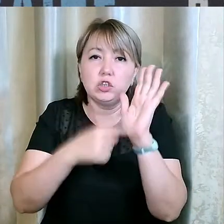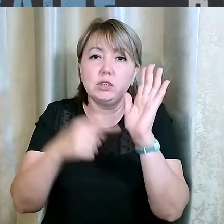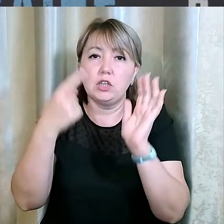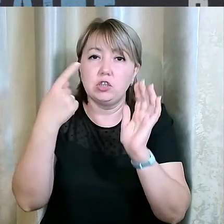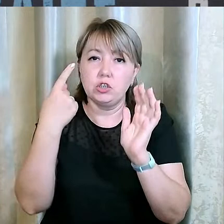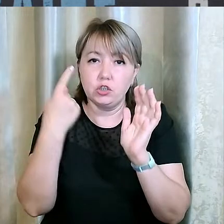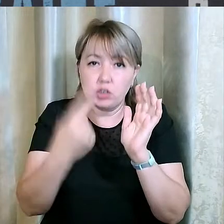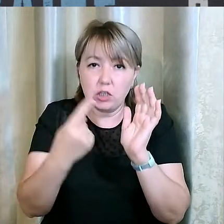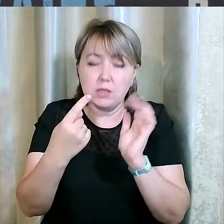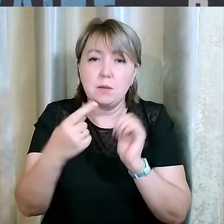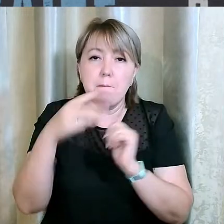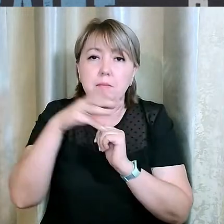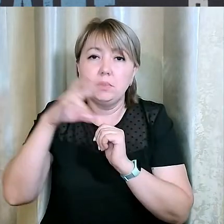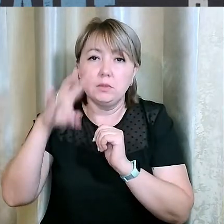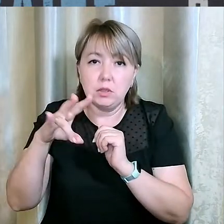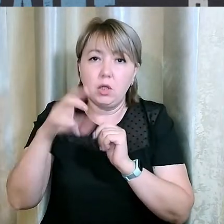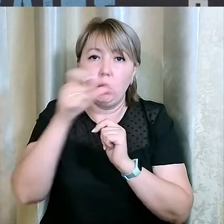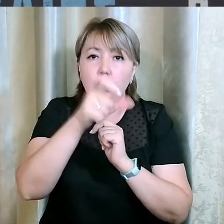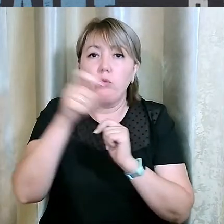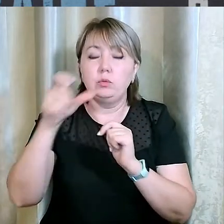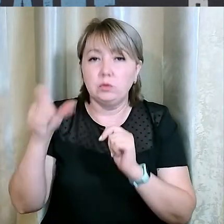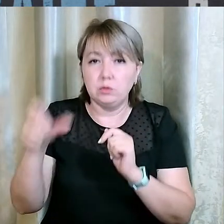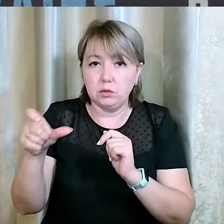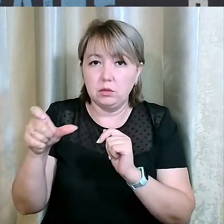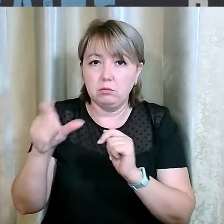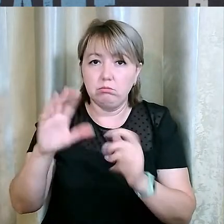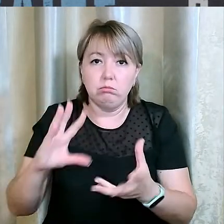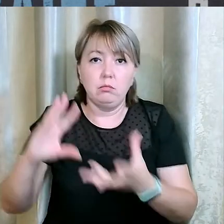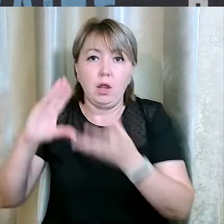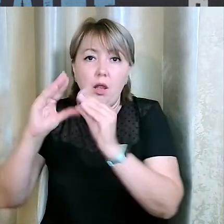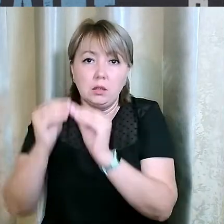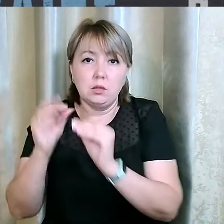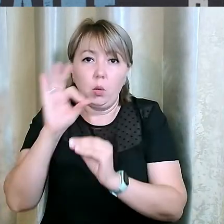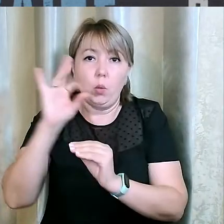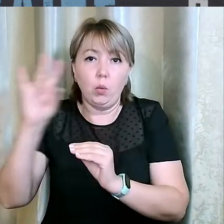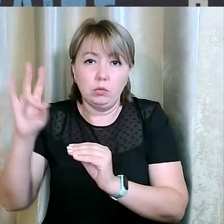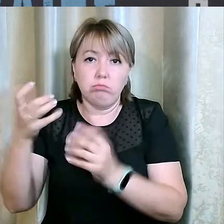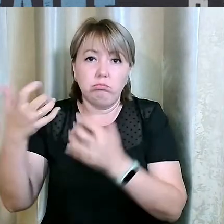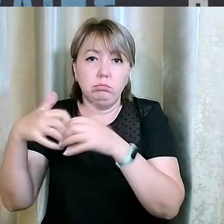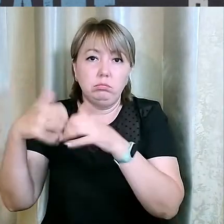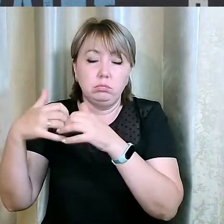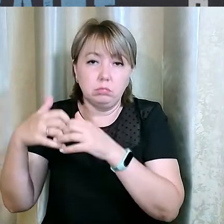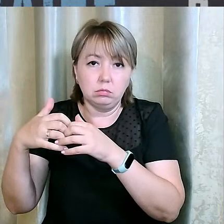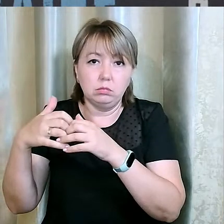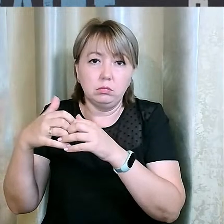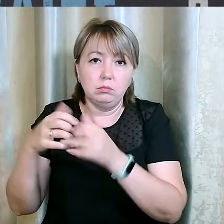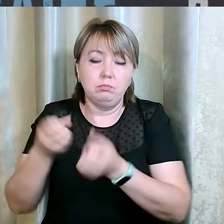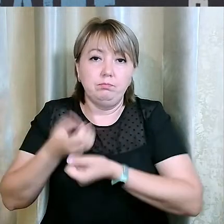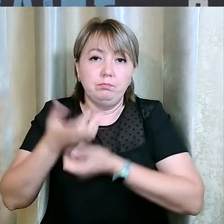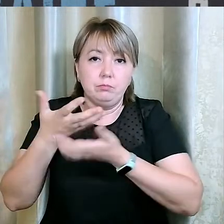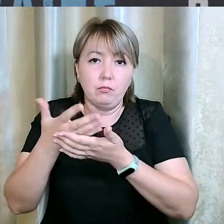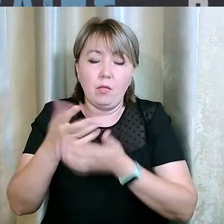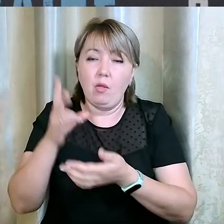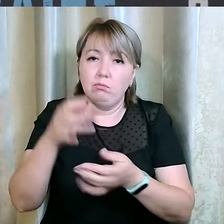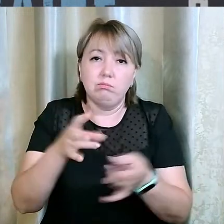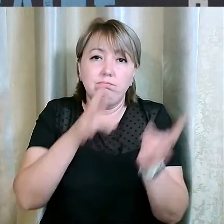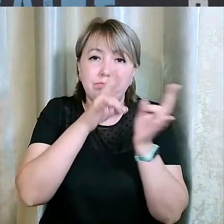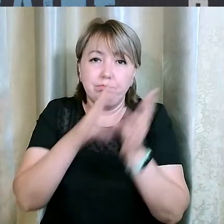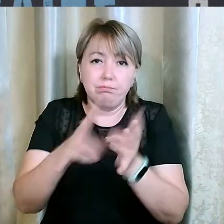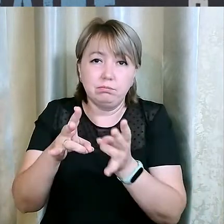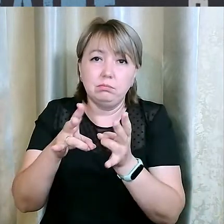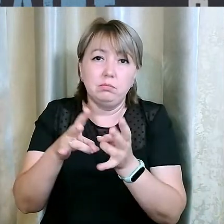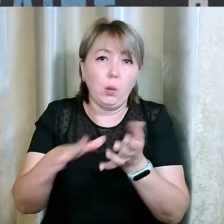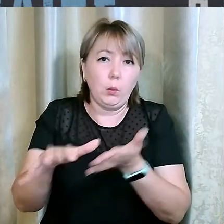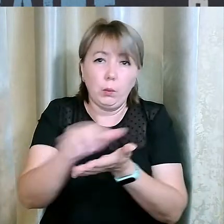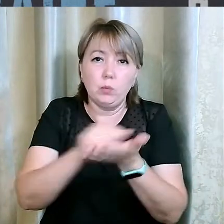feed almost 66 million people during one day, according to the United Nations. However, the